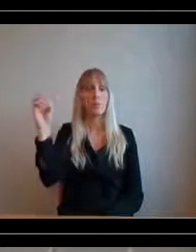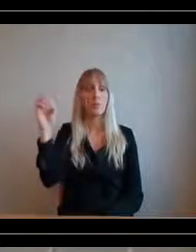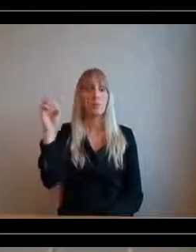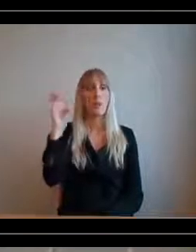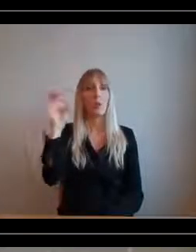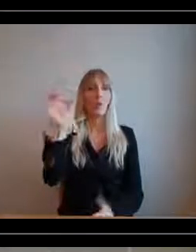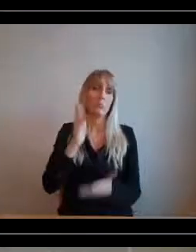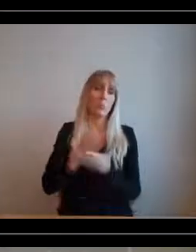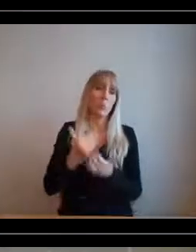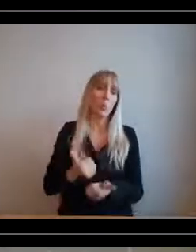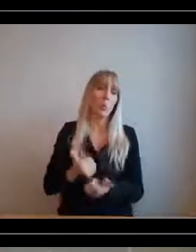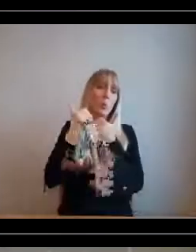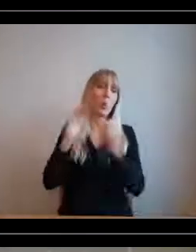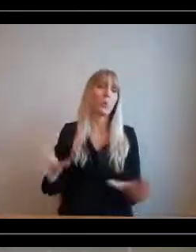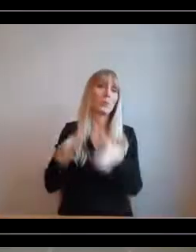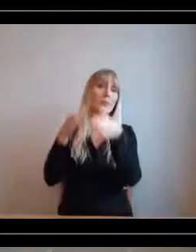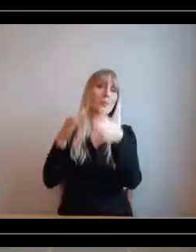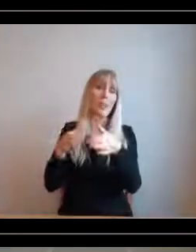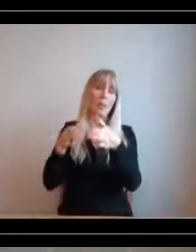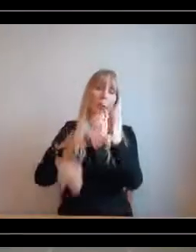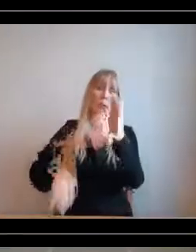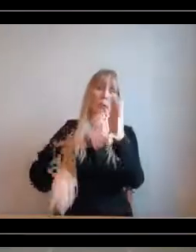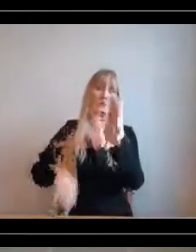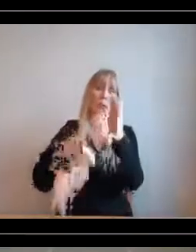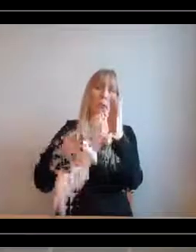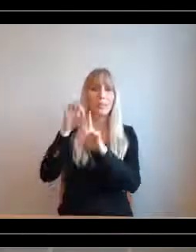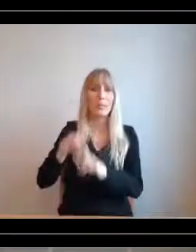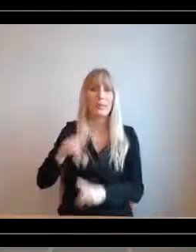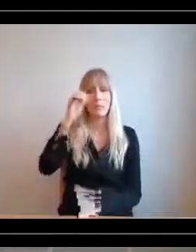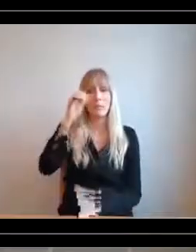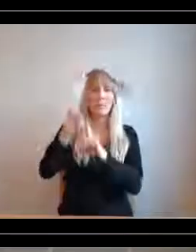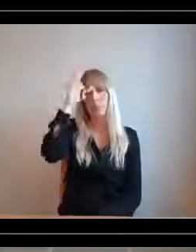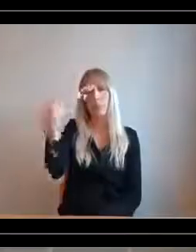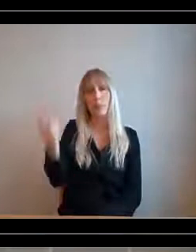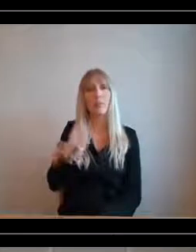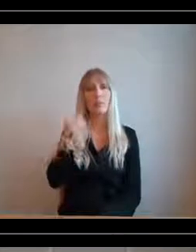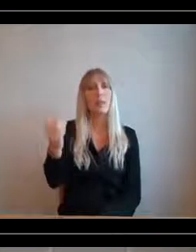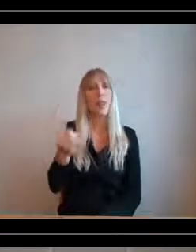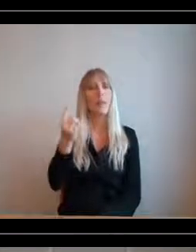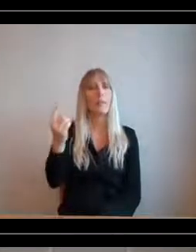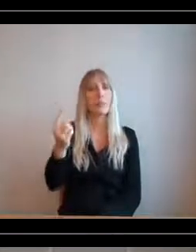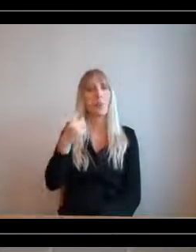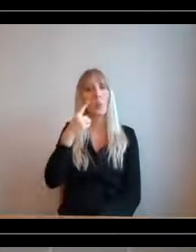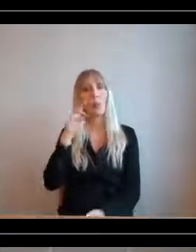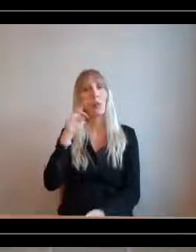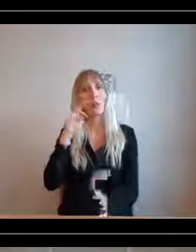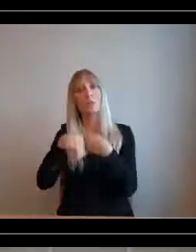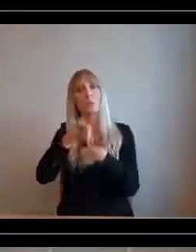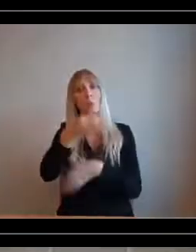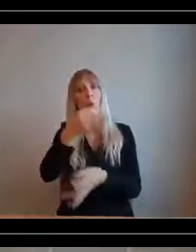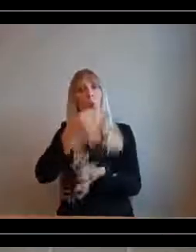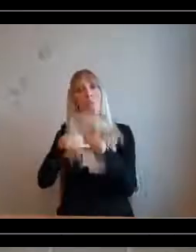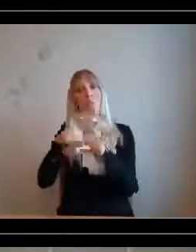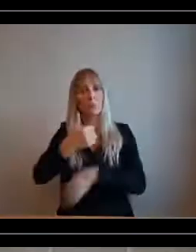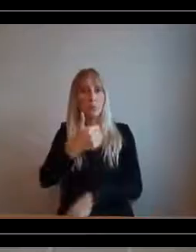property team who have got all the details and all the information at their fingertips, and hopefully will be able to answer your